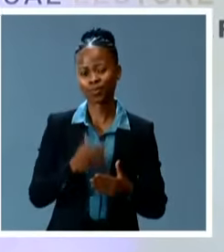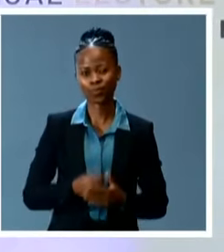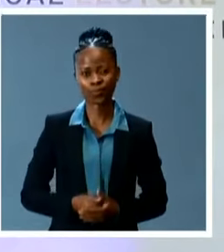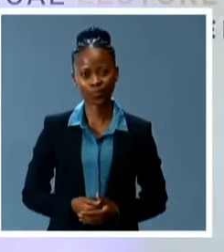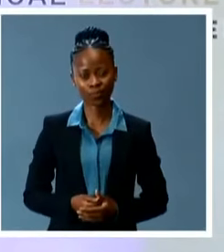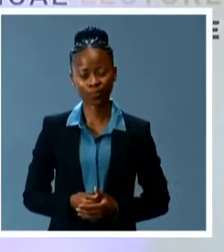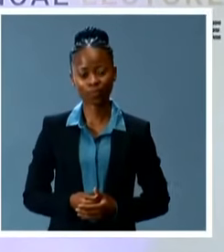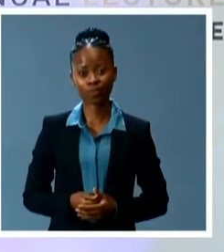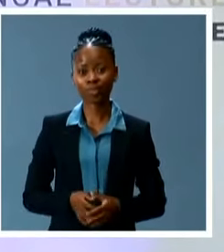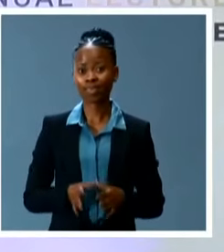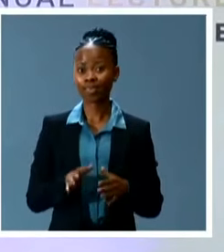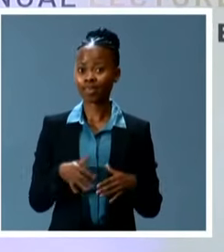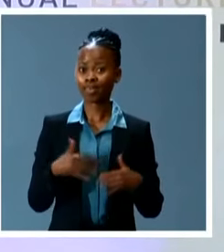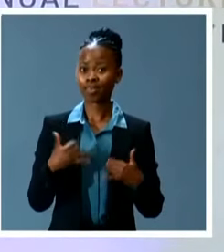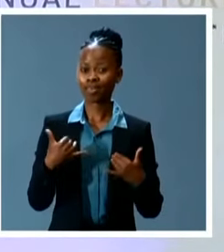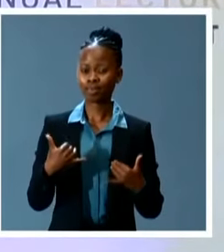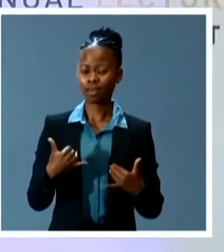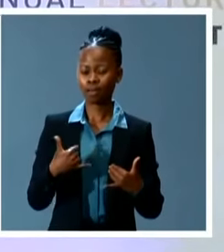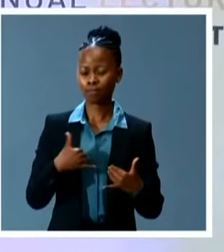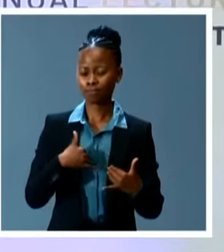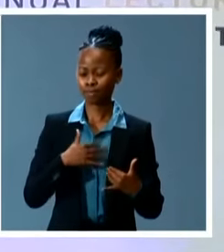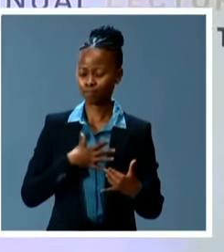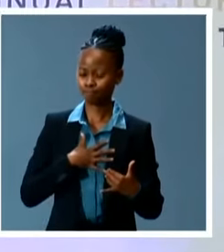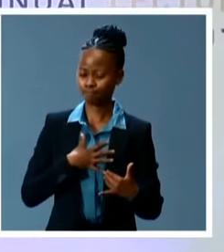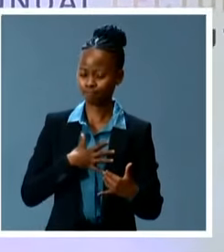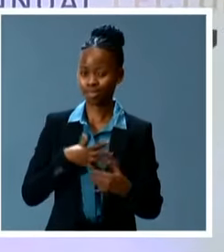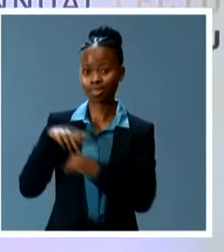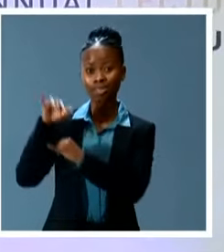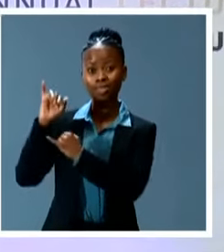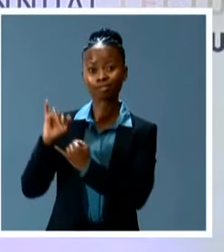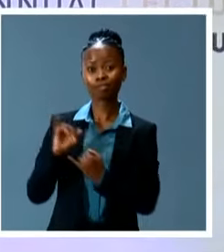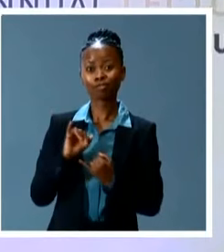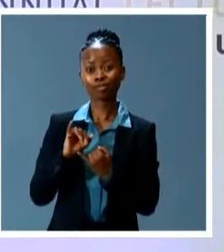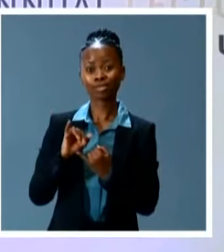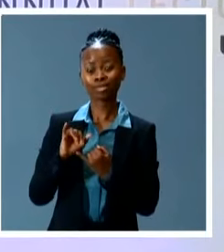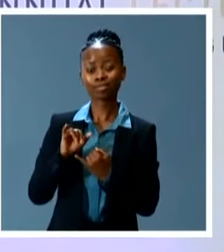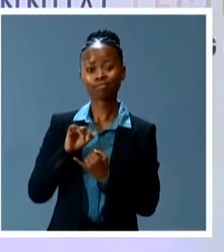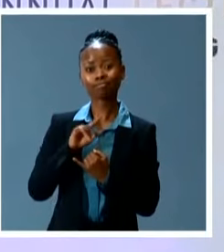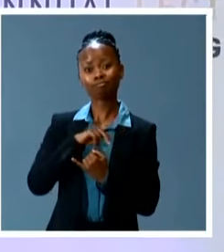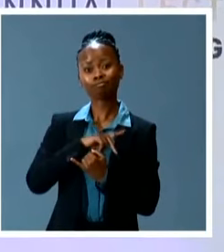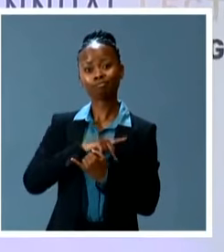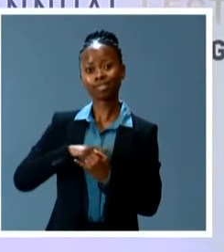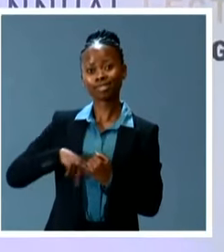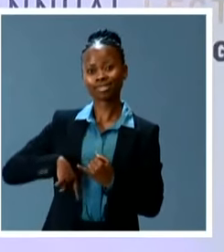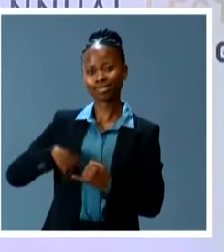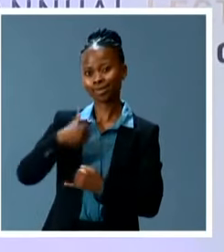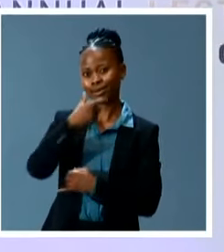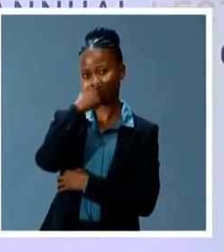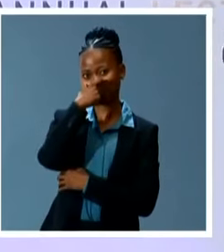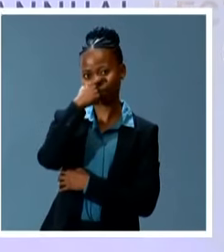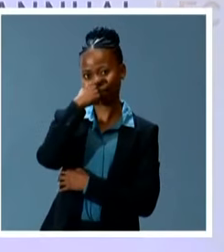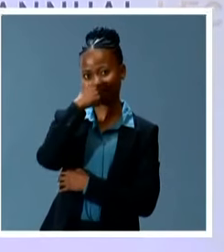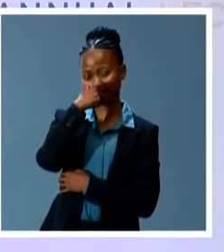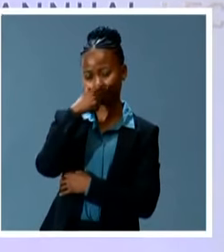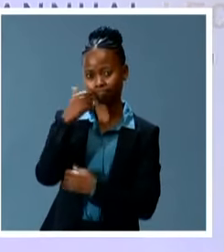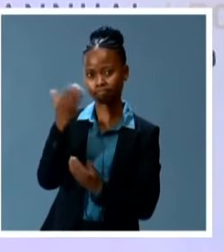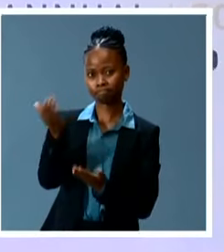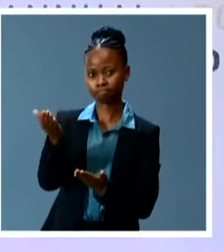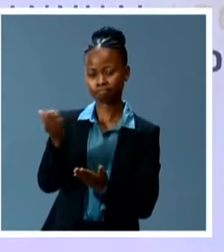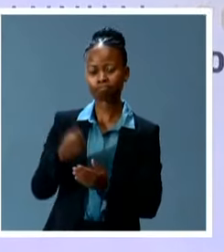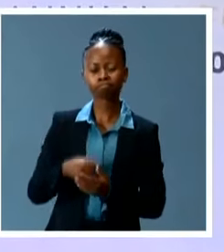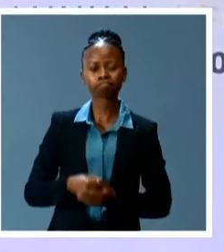It is now my singular honor to introduce to you President Cyril Ramaphosa. He